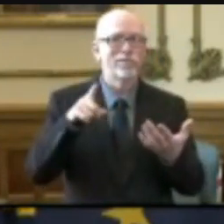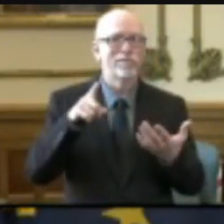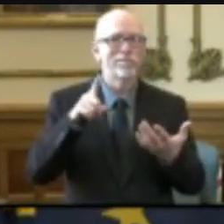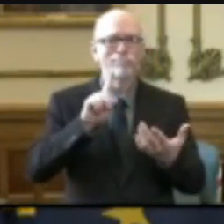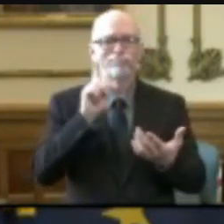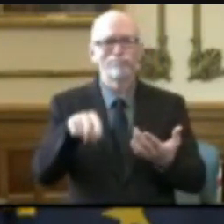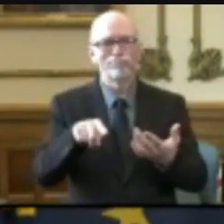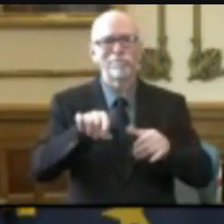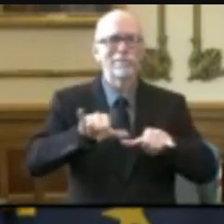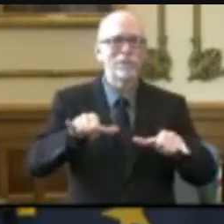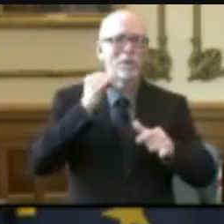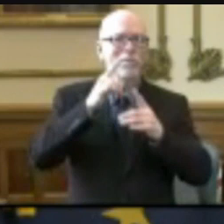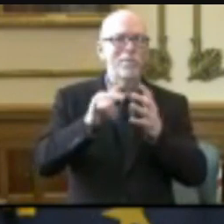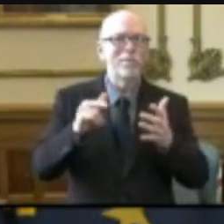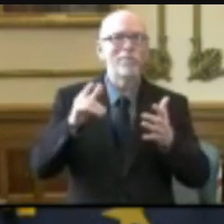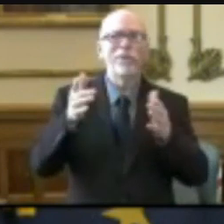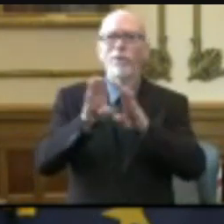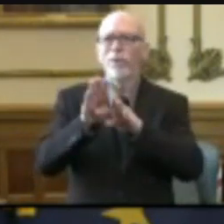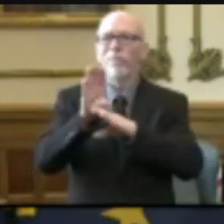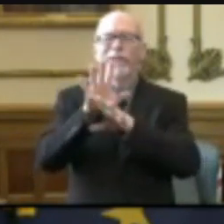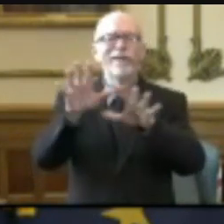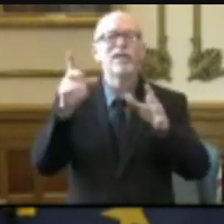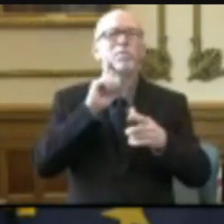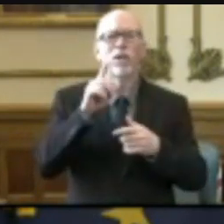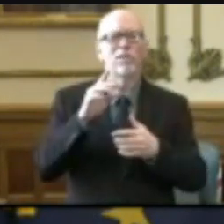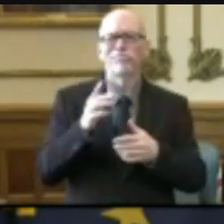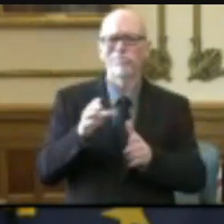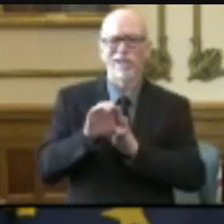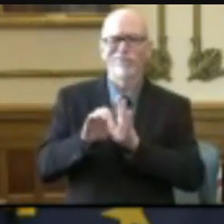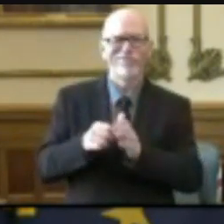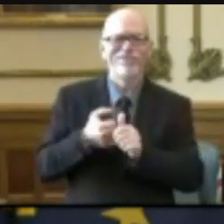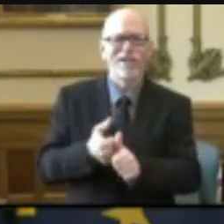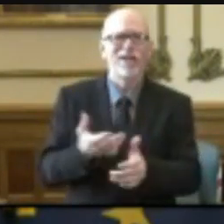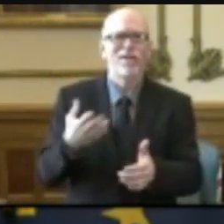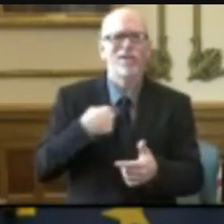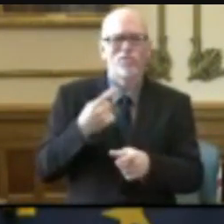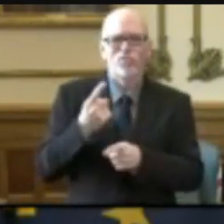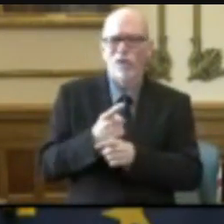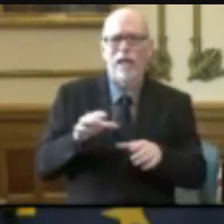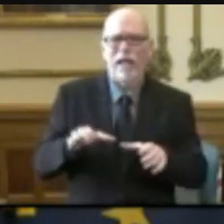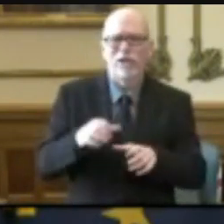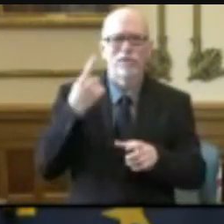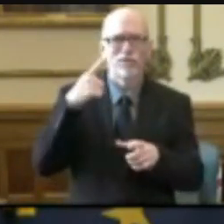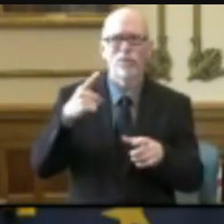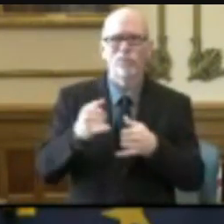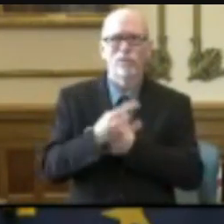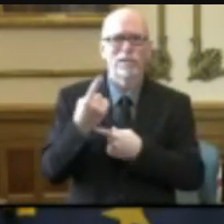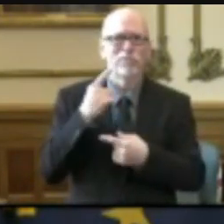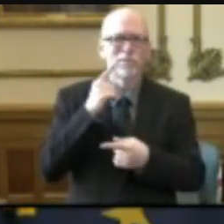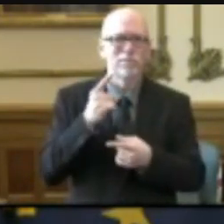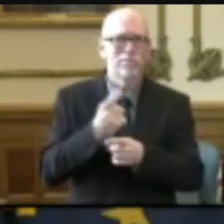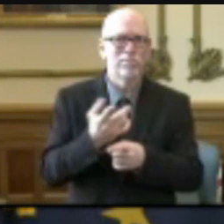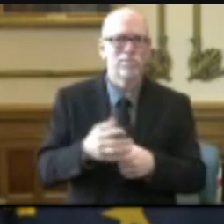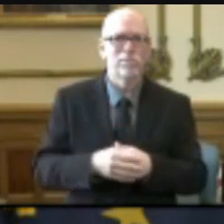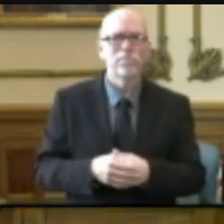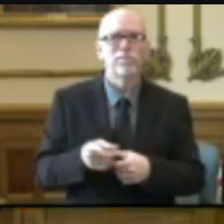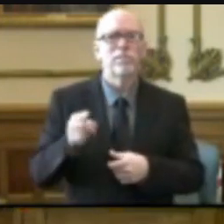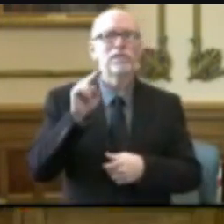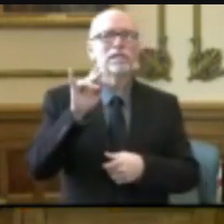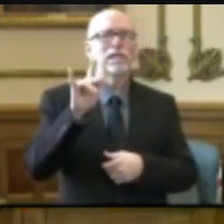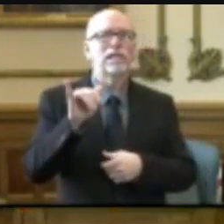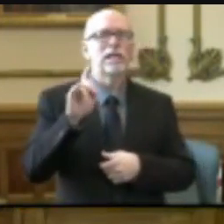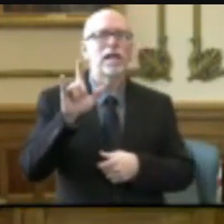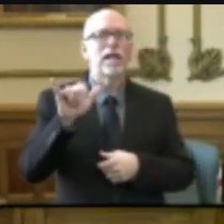actions, but they're all perfectly constitutional and the right actions to take, quite frankly. Nikki Kelly, Fort